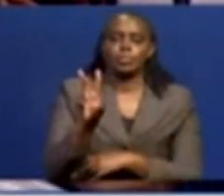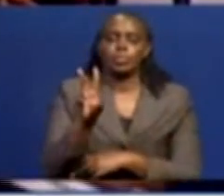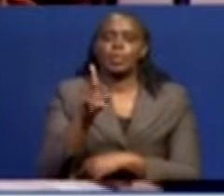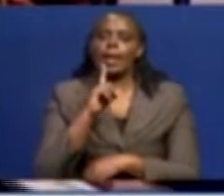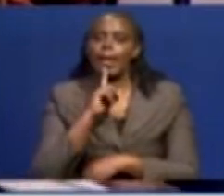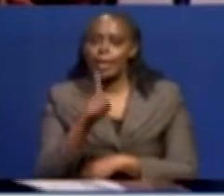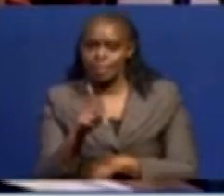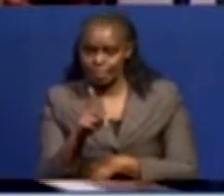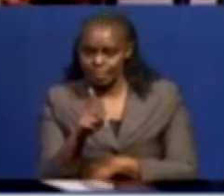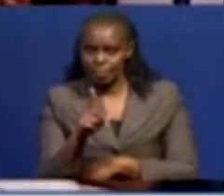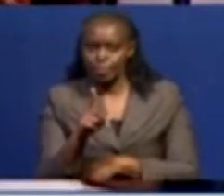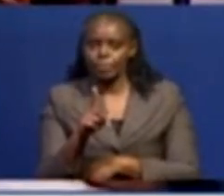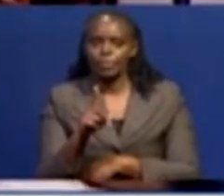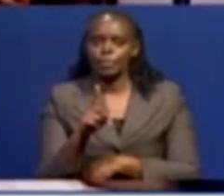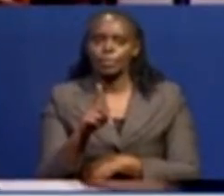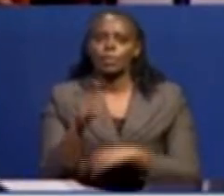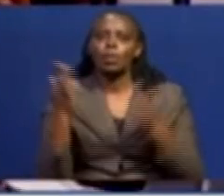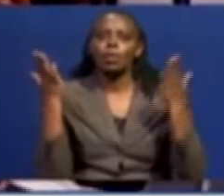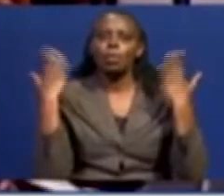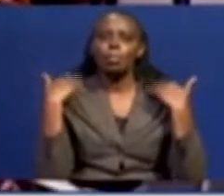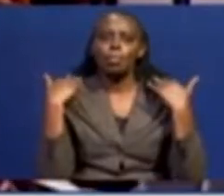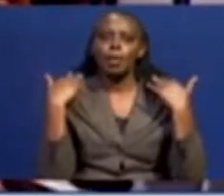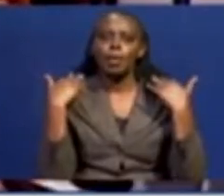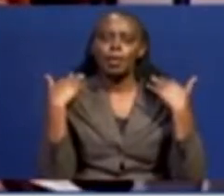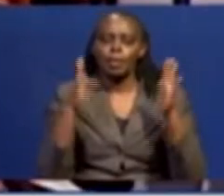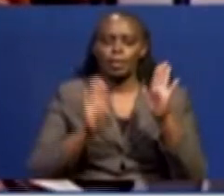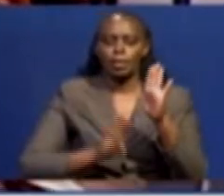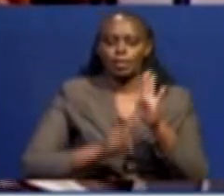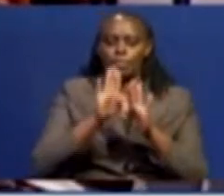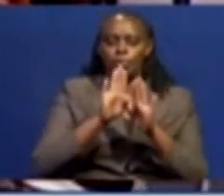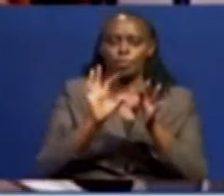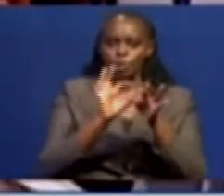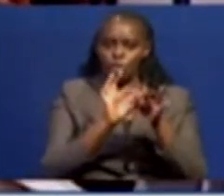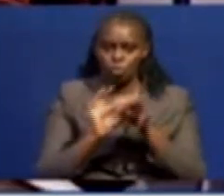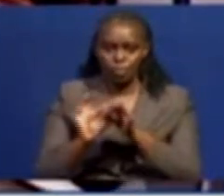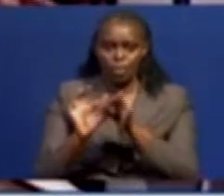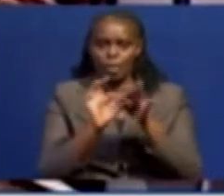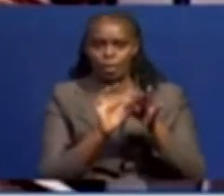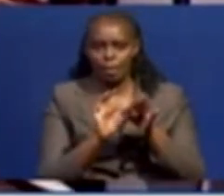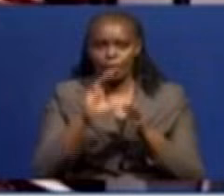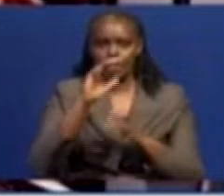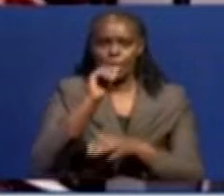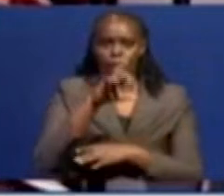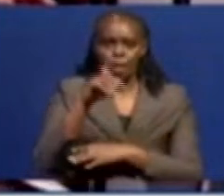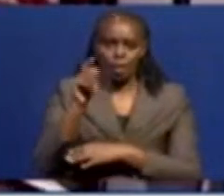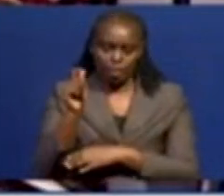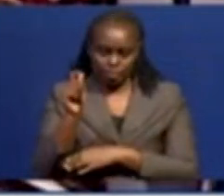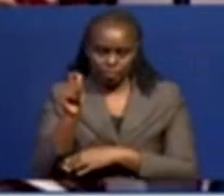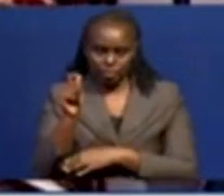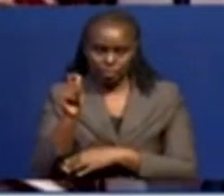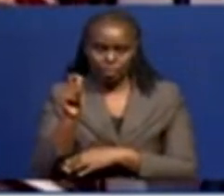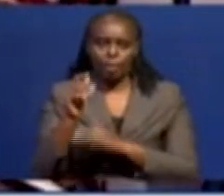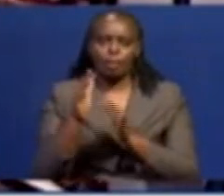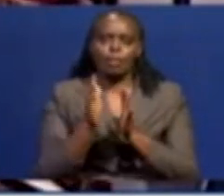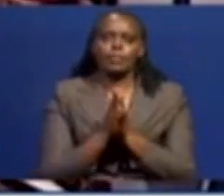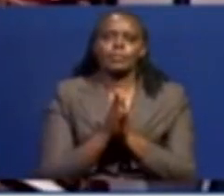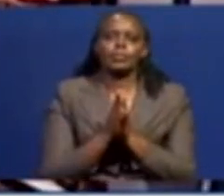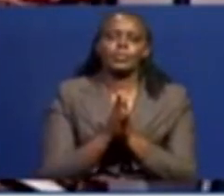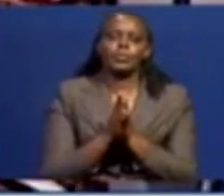number 5200 is the Meru County Investment and Development Corporation Act.